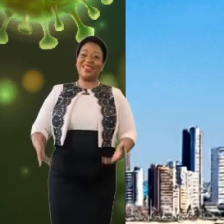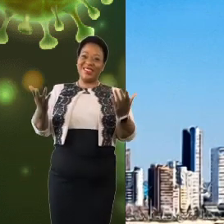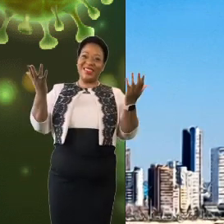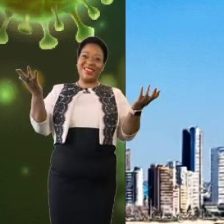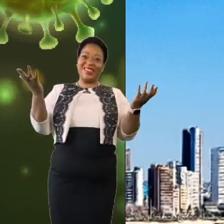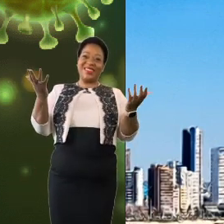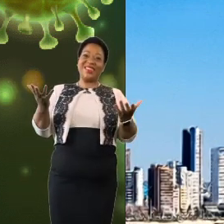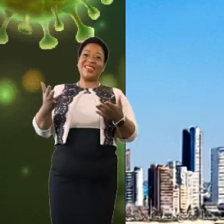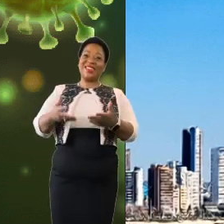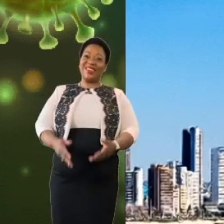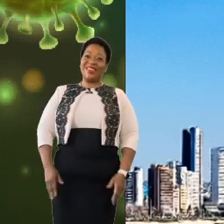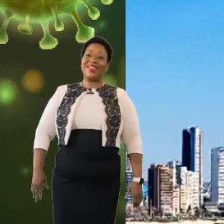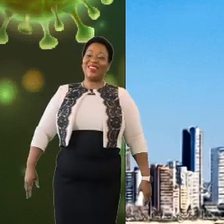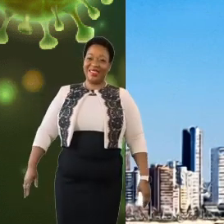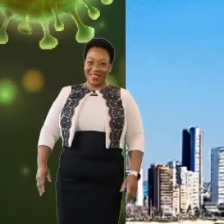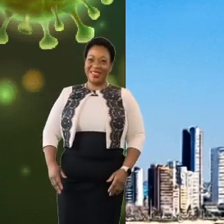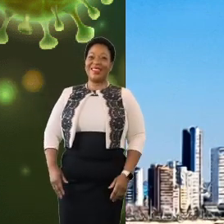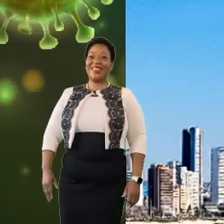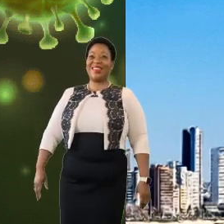and adequate